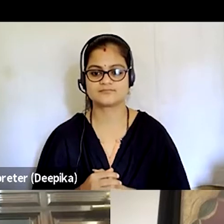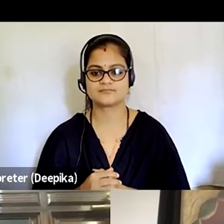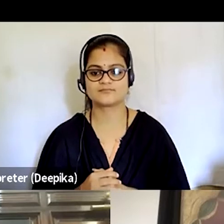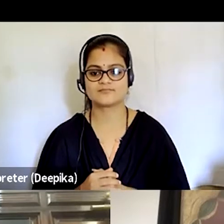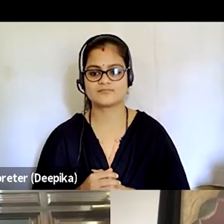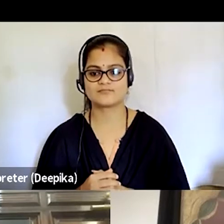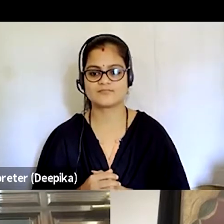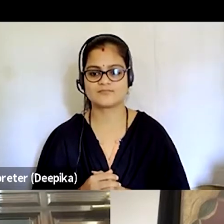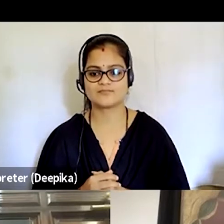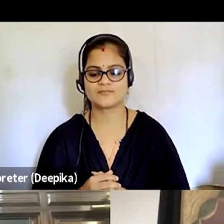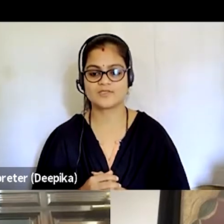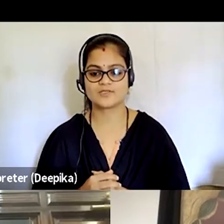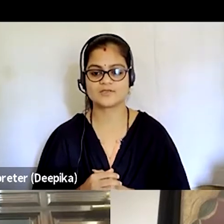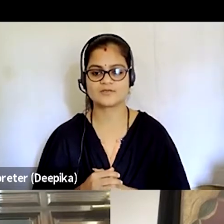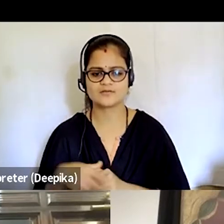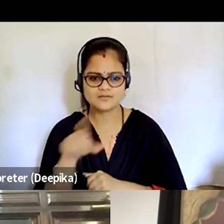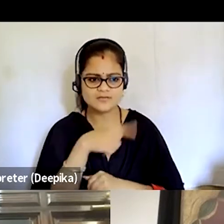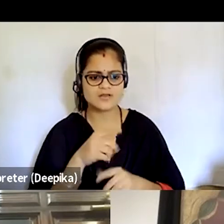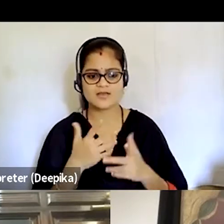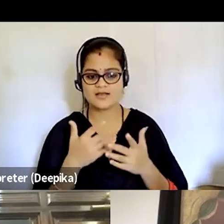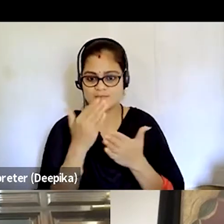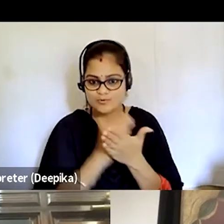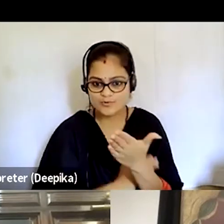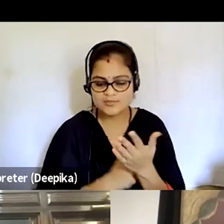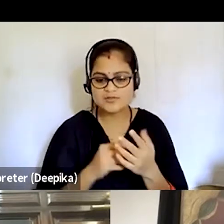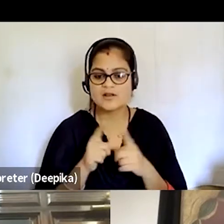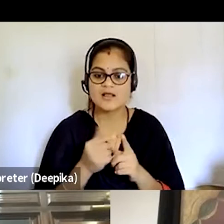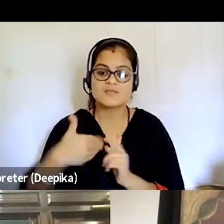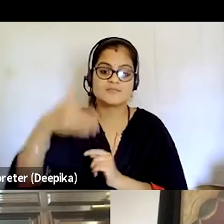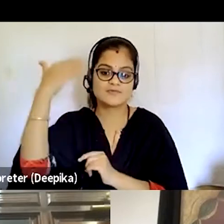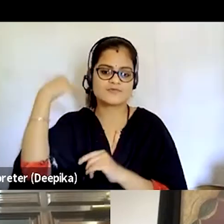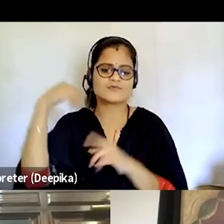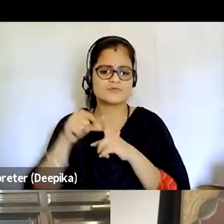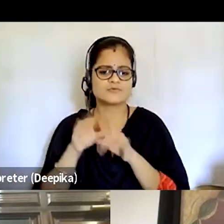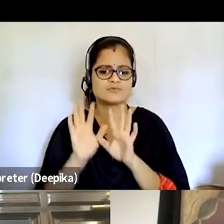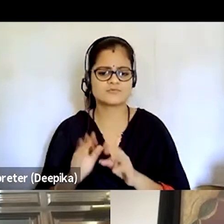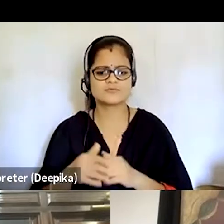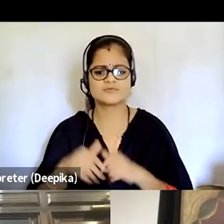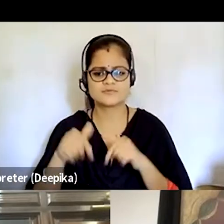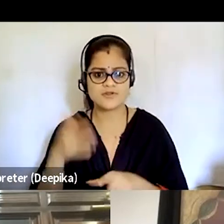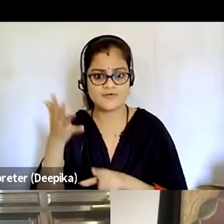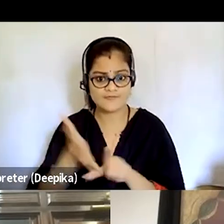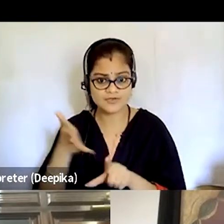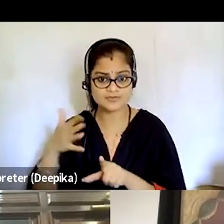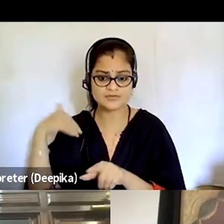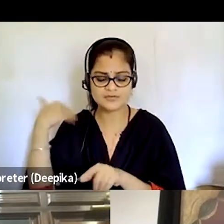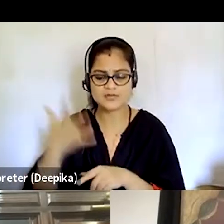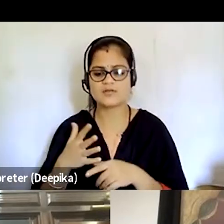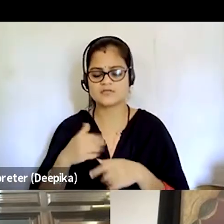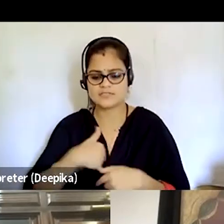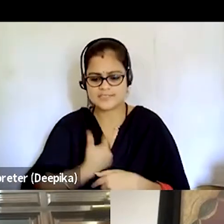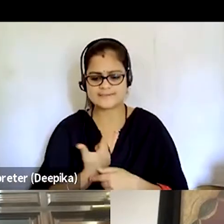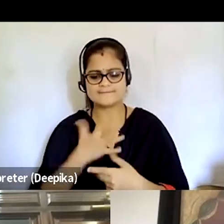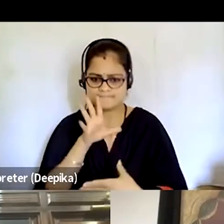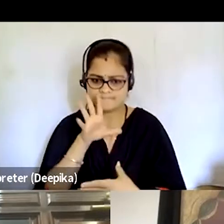all sold out. So this is how it was for the early years. And I'd say in the last 5 years, we really pushed indie music. So then a lot